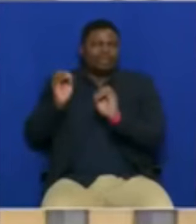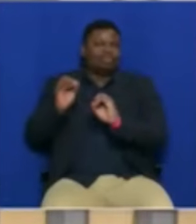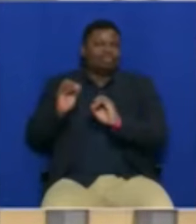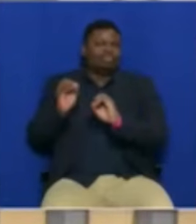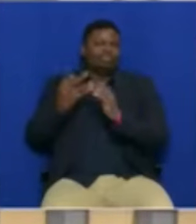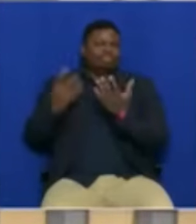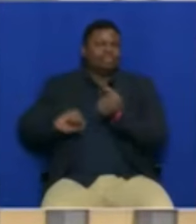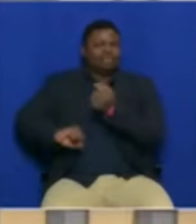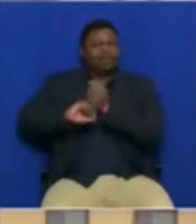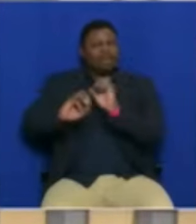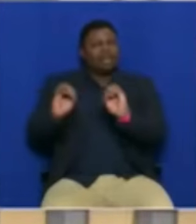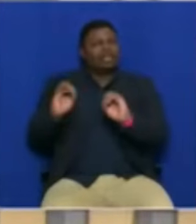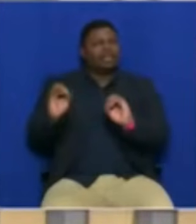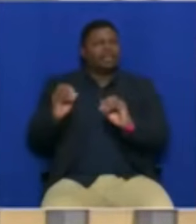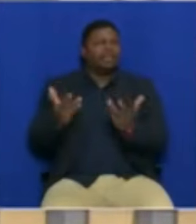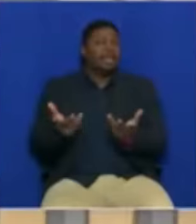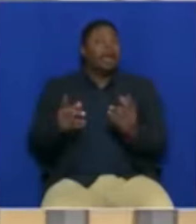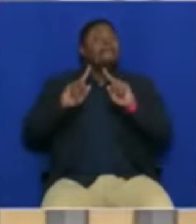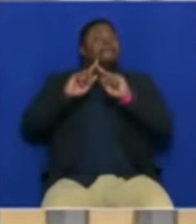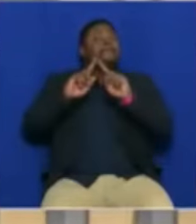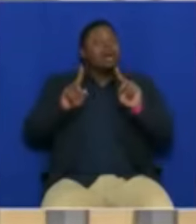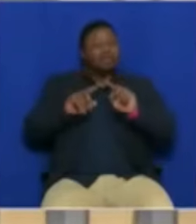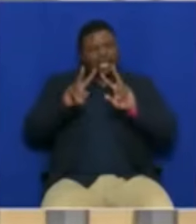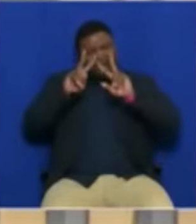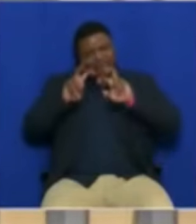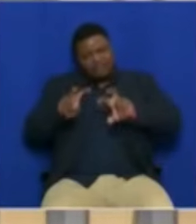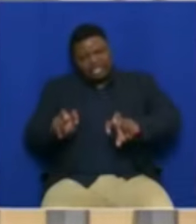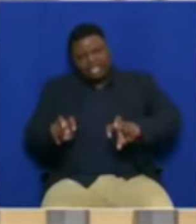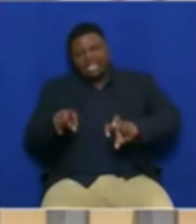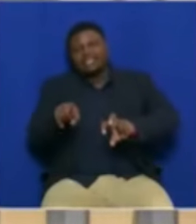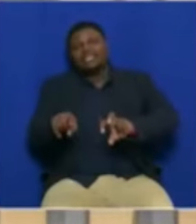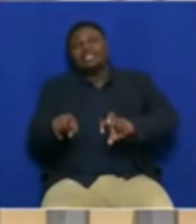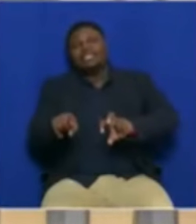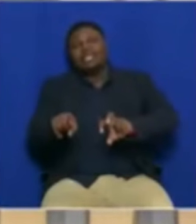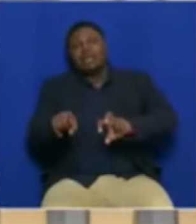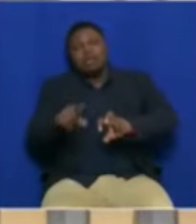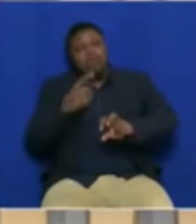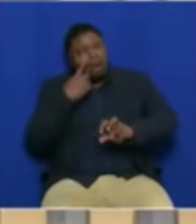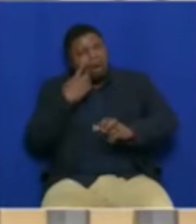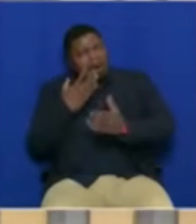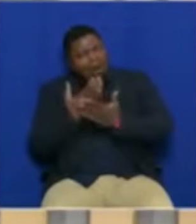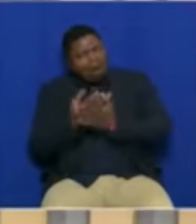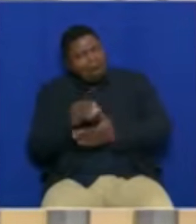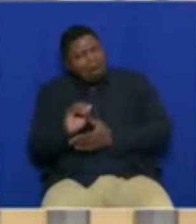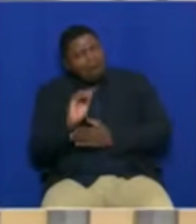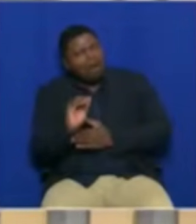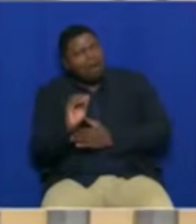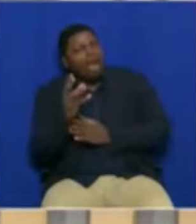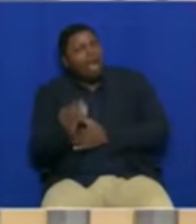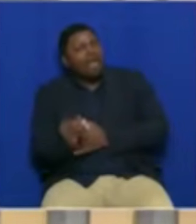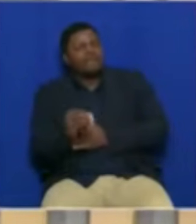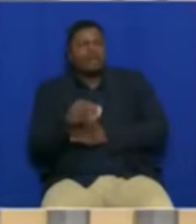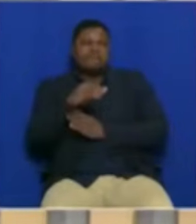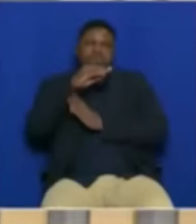find something, a crime that's been committed, we've already started the investigation, we've commenced with it. We will start now by